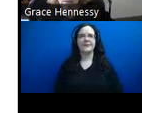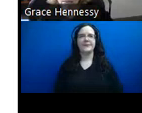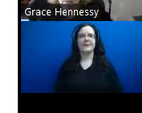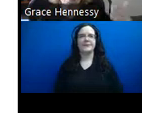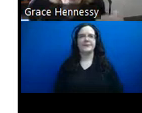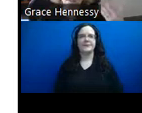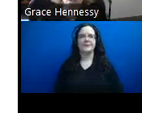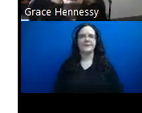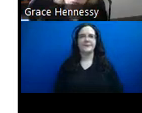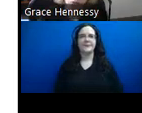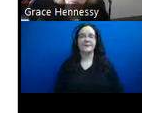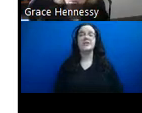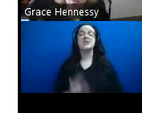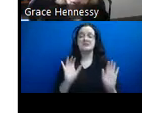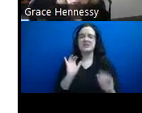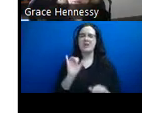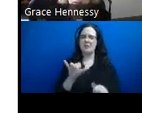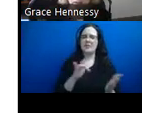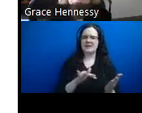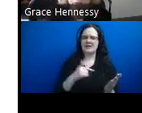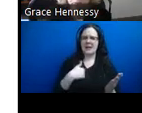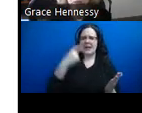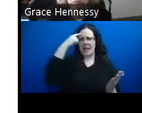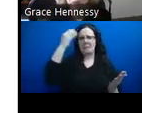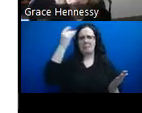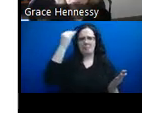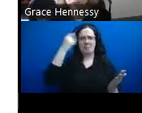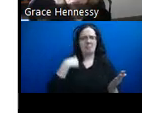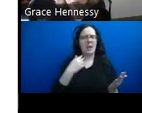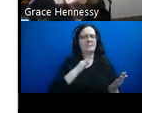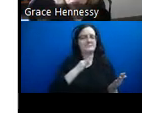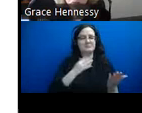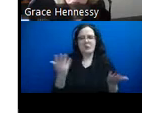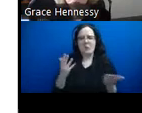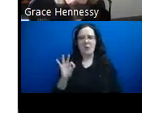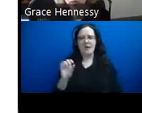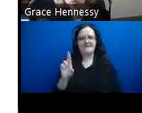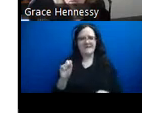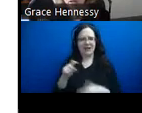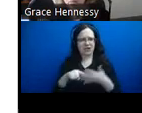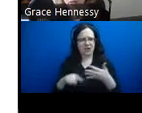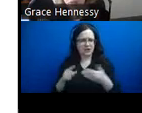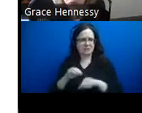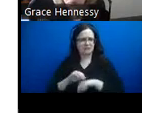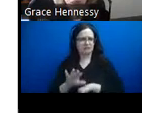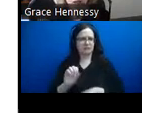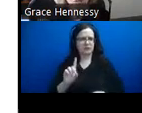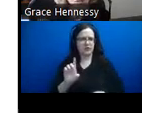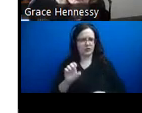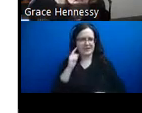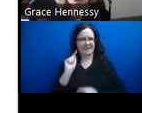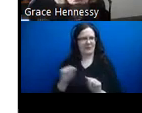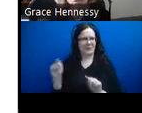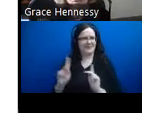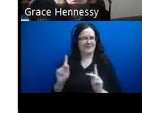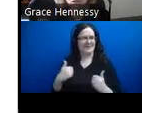With that study in mind, I started to wonder about the factors that may influence the risk of death by suicide among those with problem gambling or gambling disorder. There's this